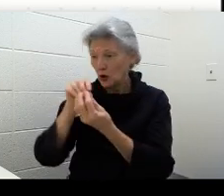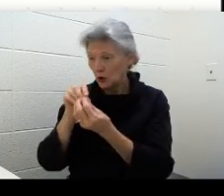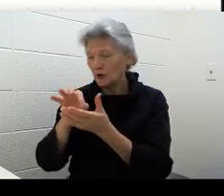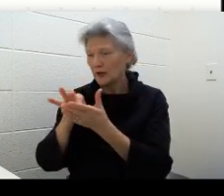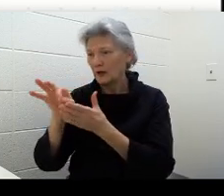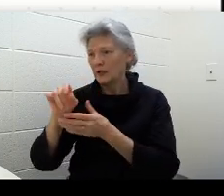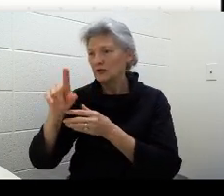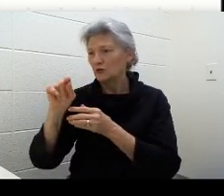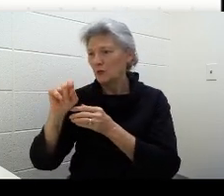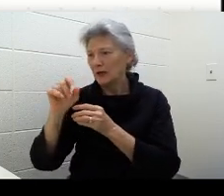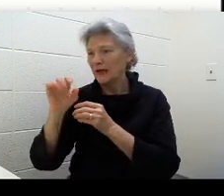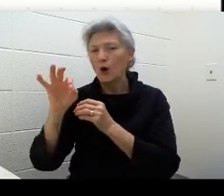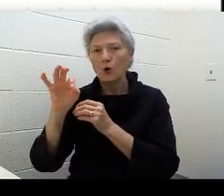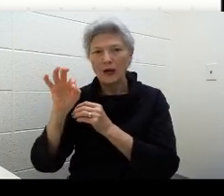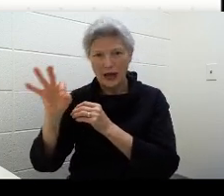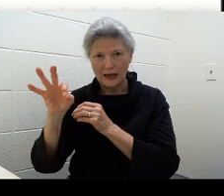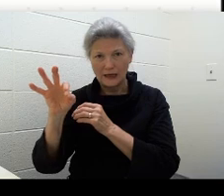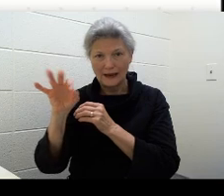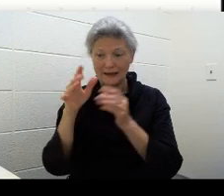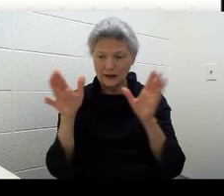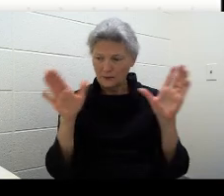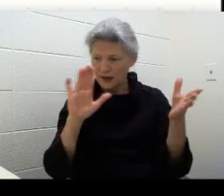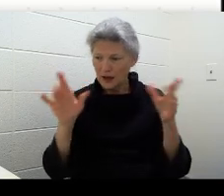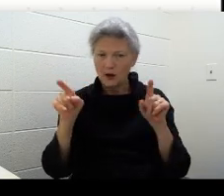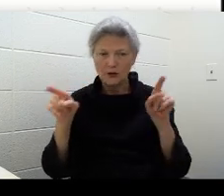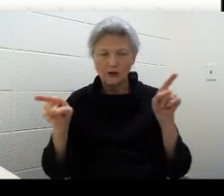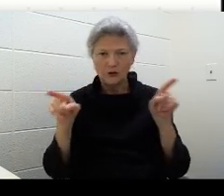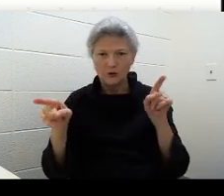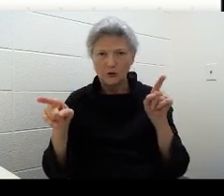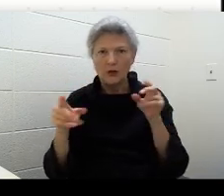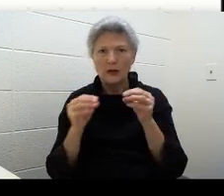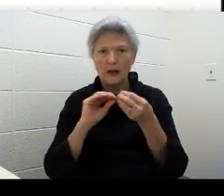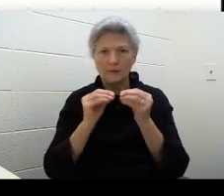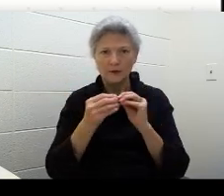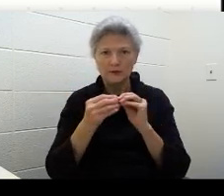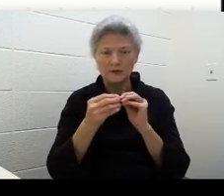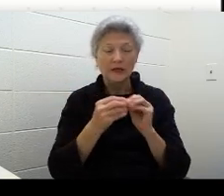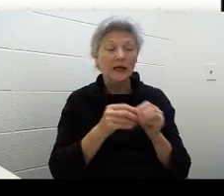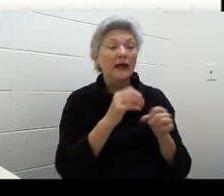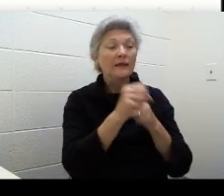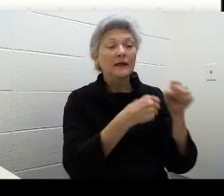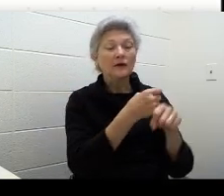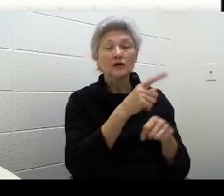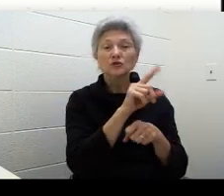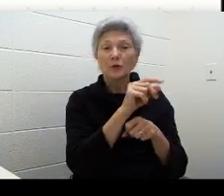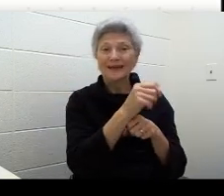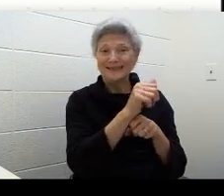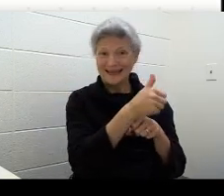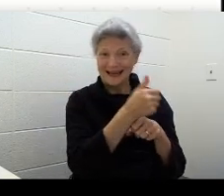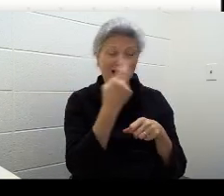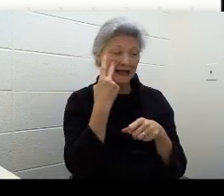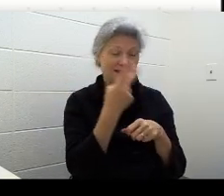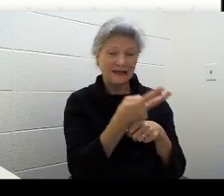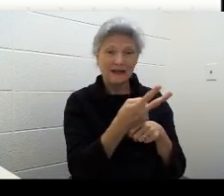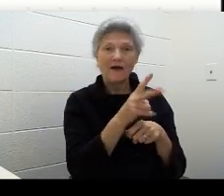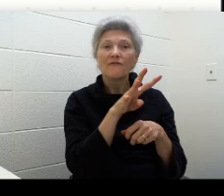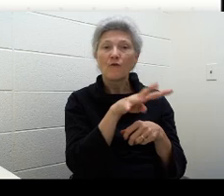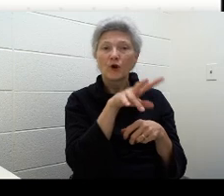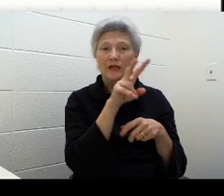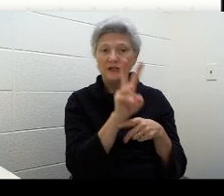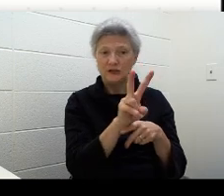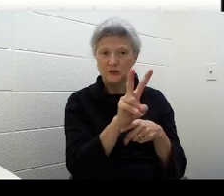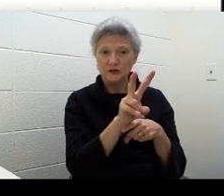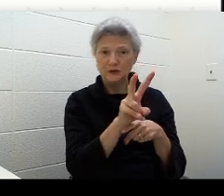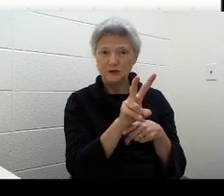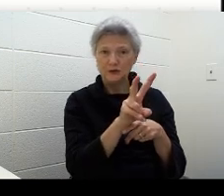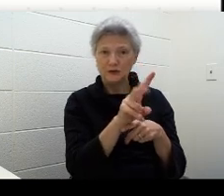and then compare those two values. So let's start with that. So in 2010, I see that there were